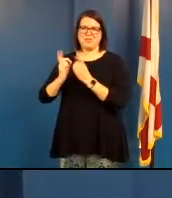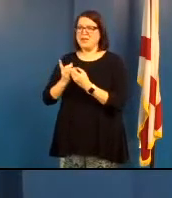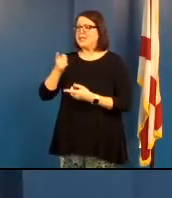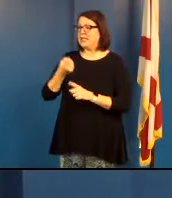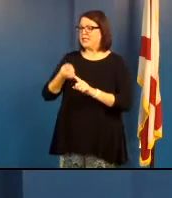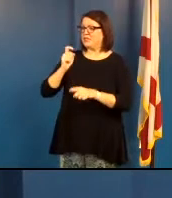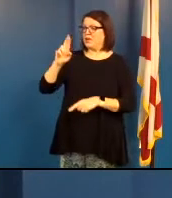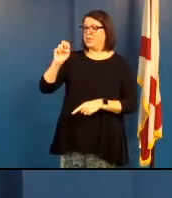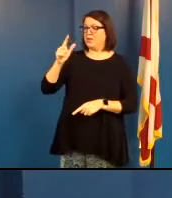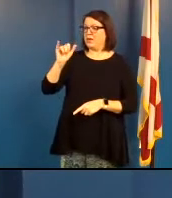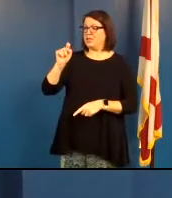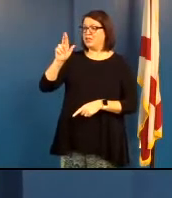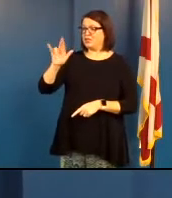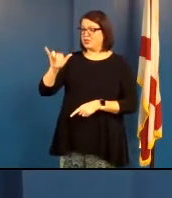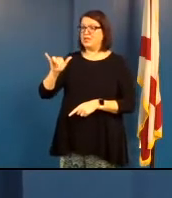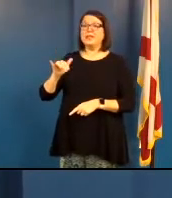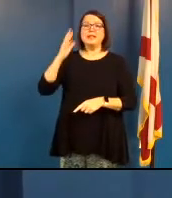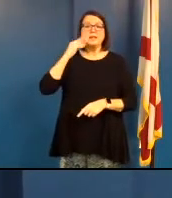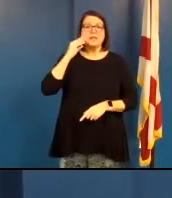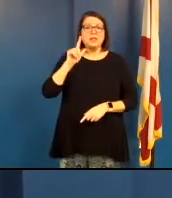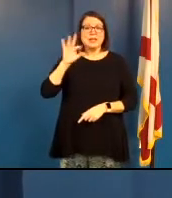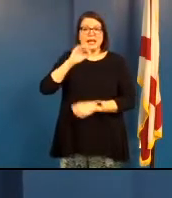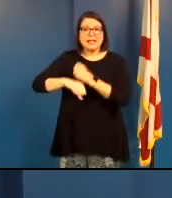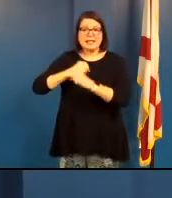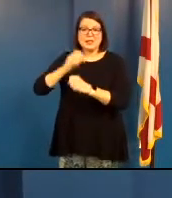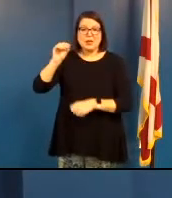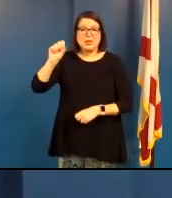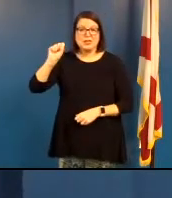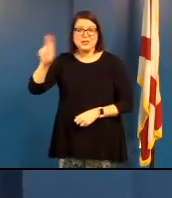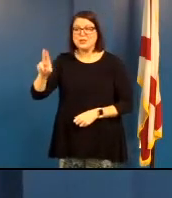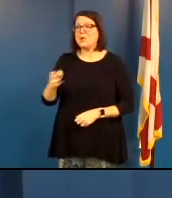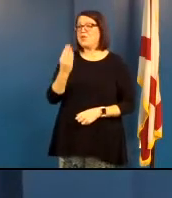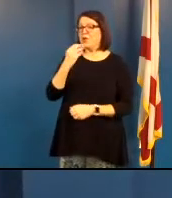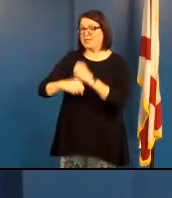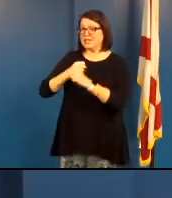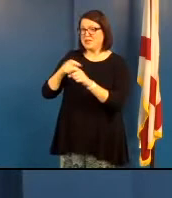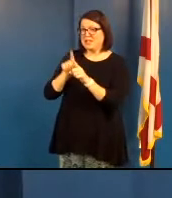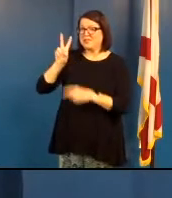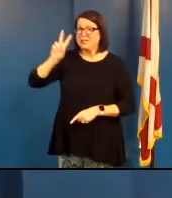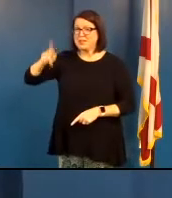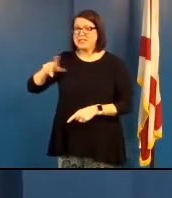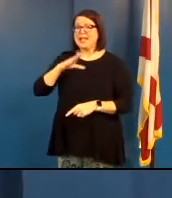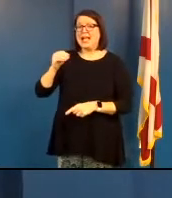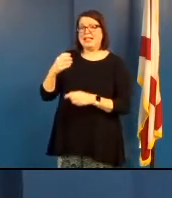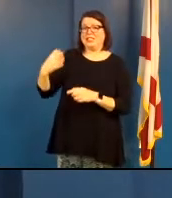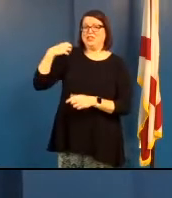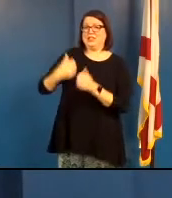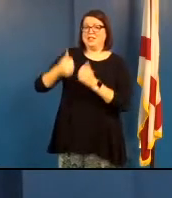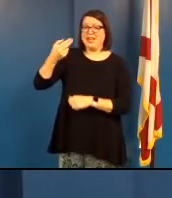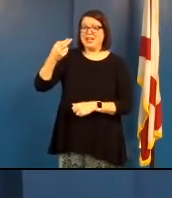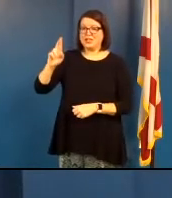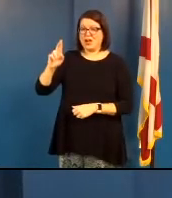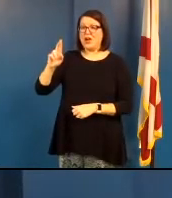has 29 years at Ohio State, 14 years as vice president and chief HR officer. For